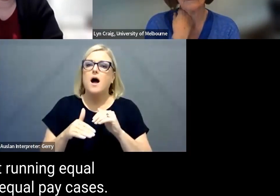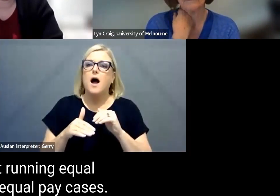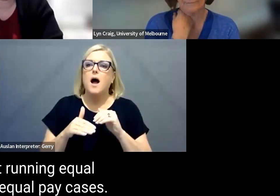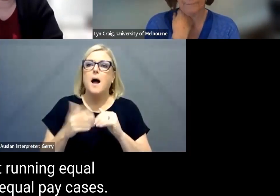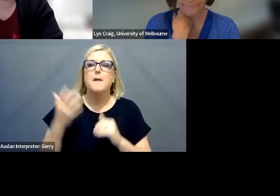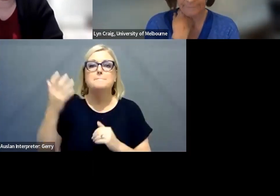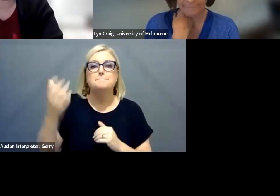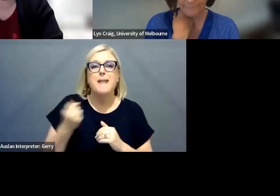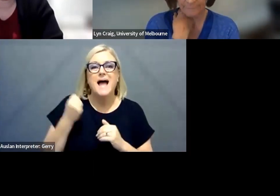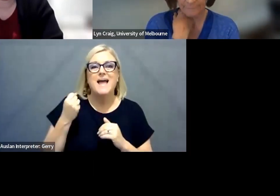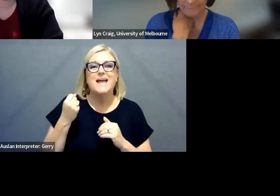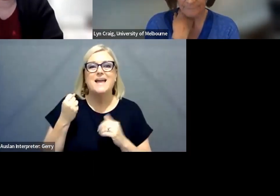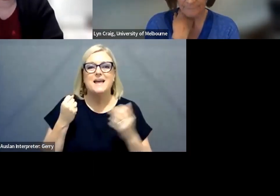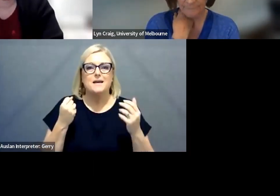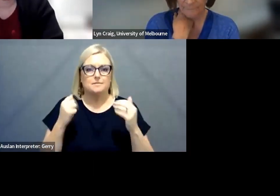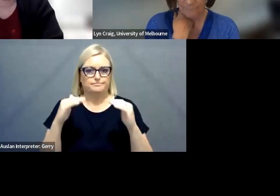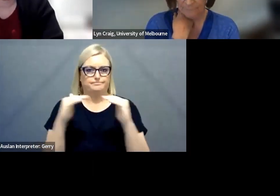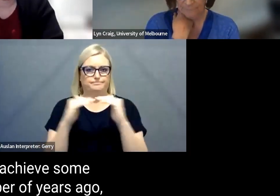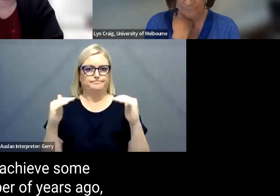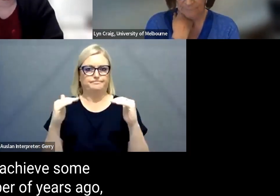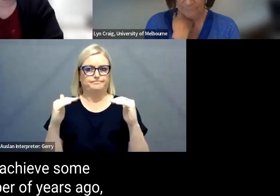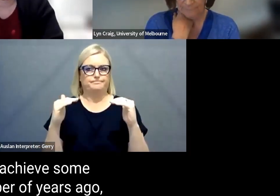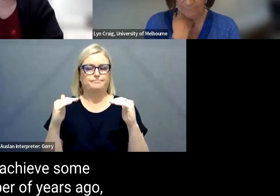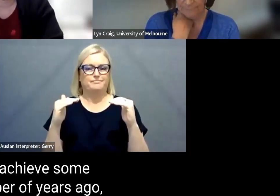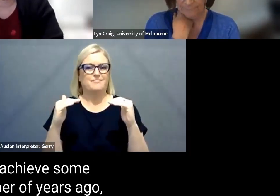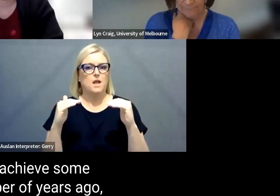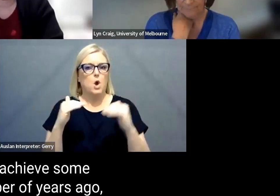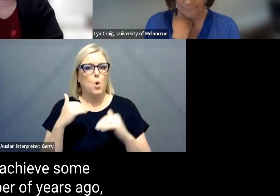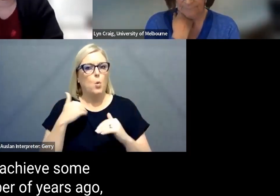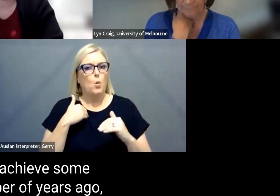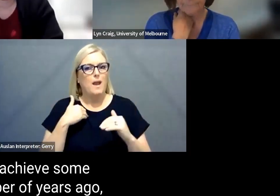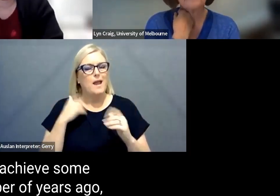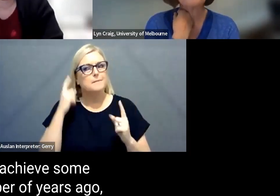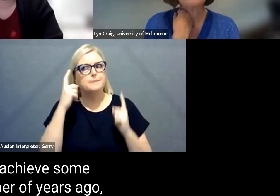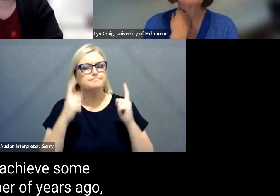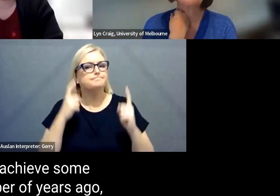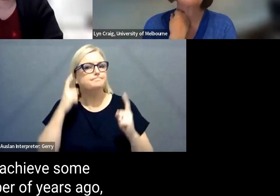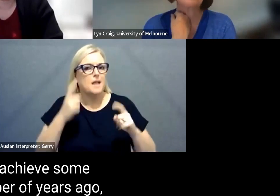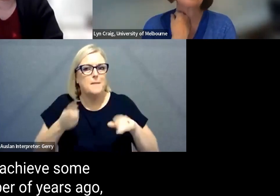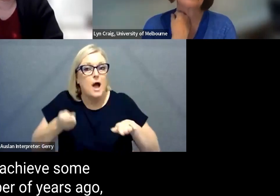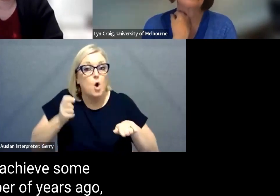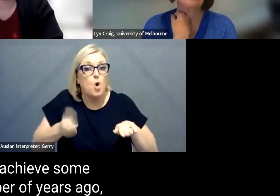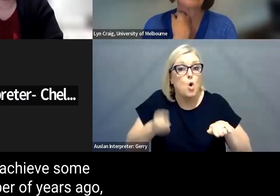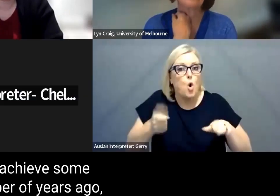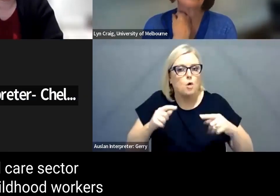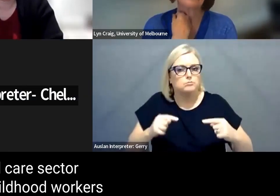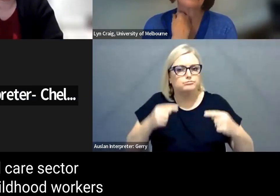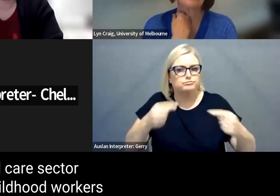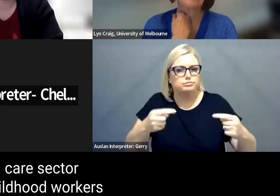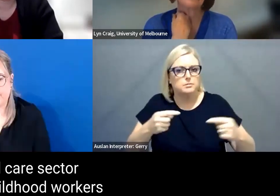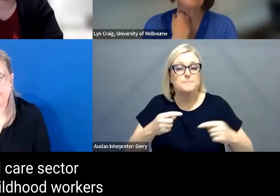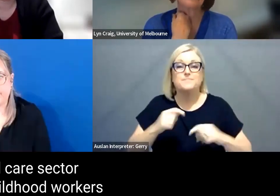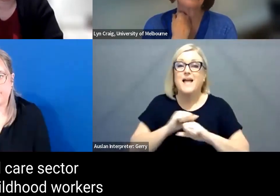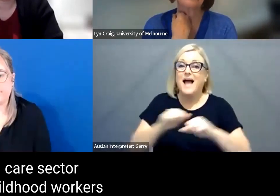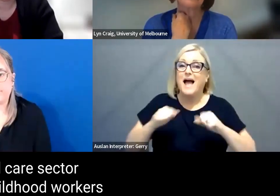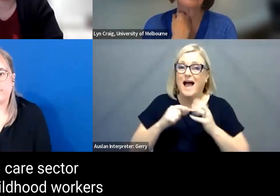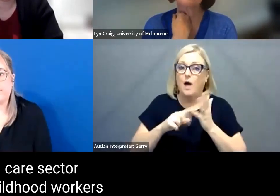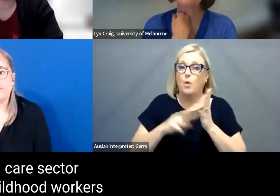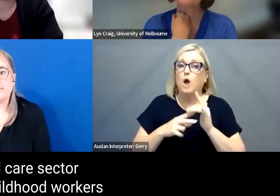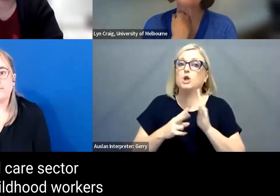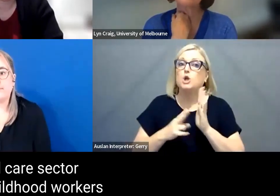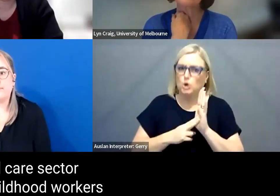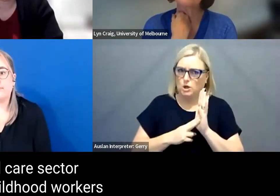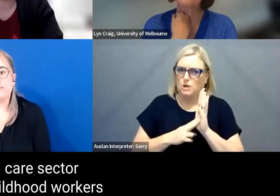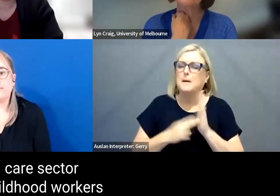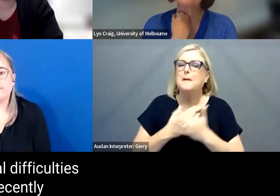pay cases. So, our union did achieve some success a number of years ago, but the aged care sector and